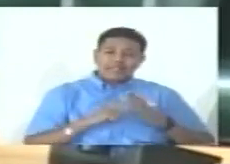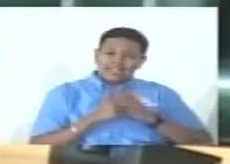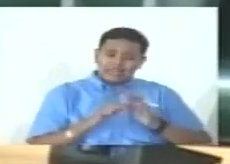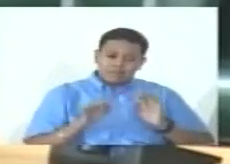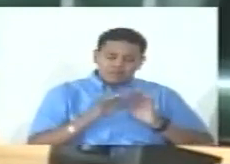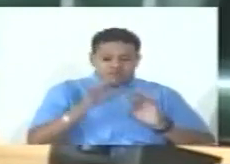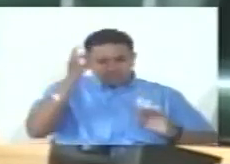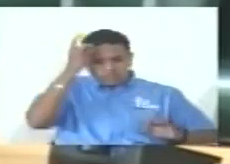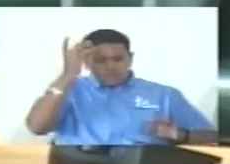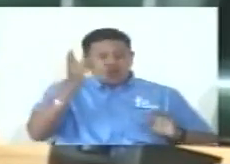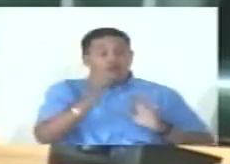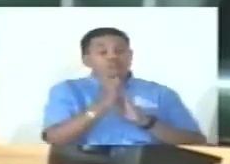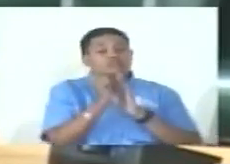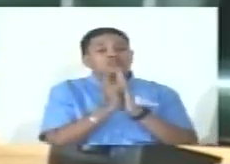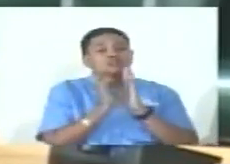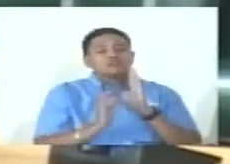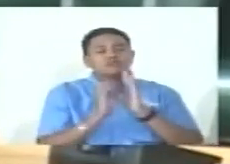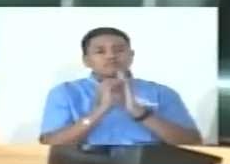as legislators,